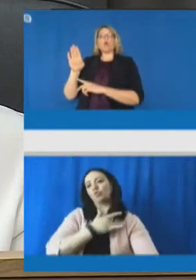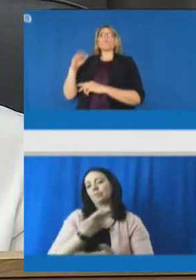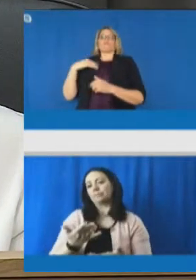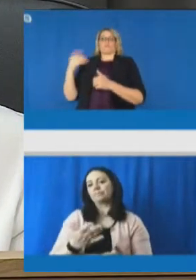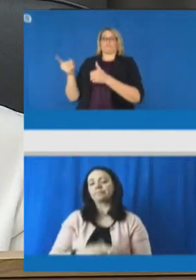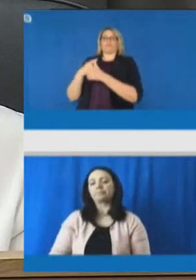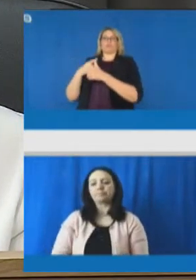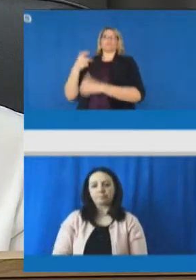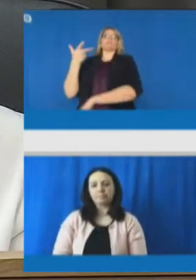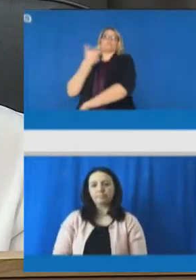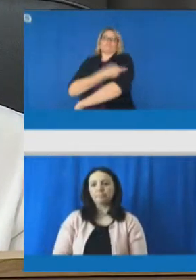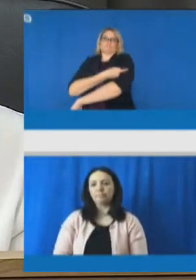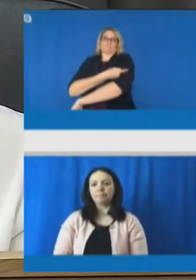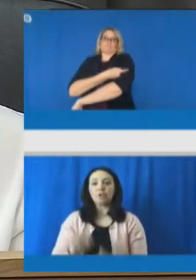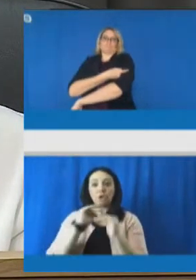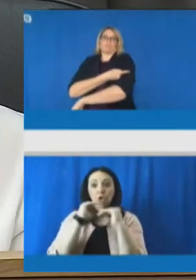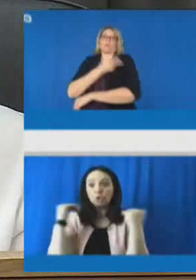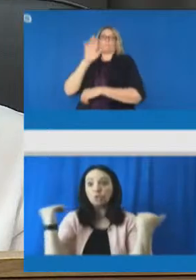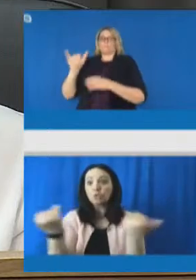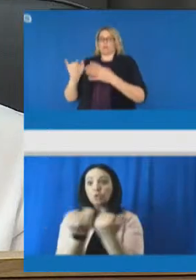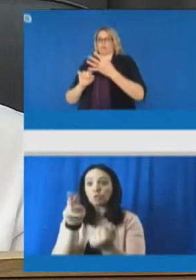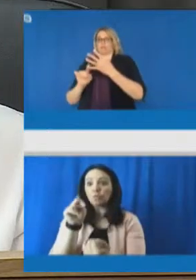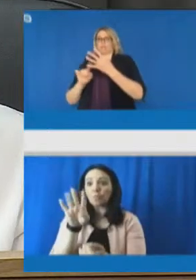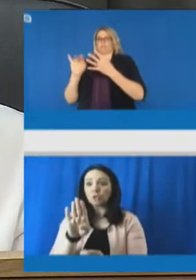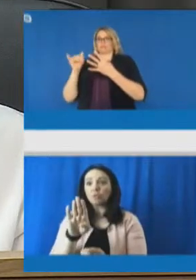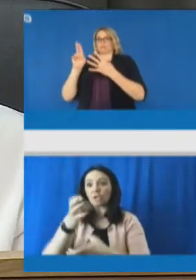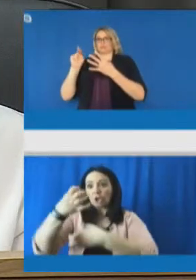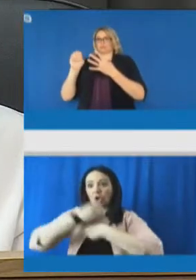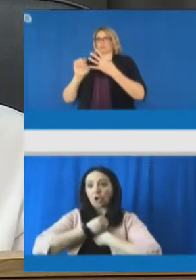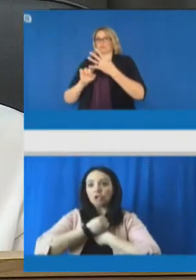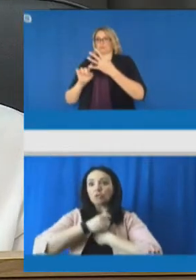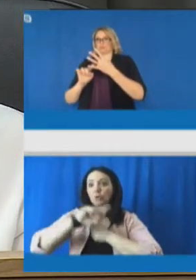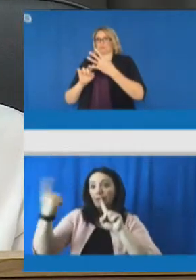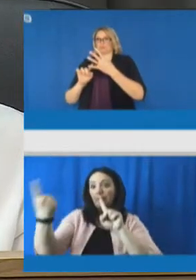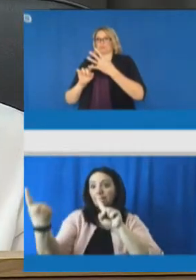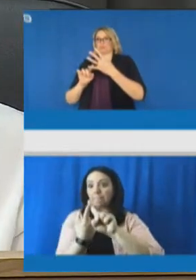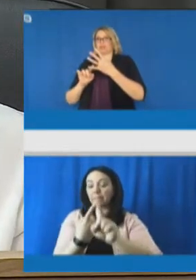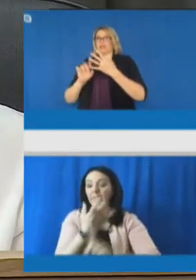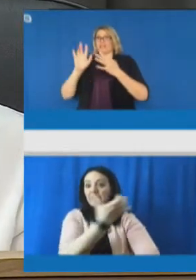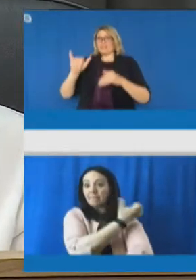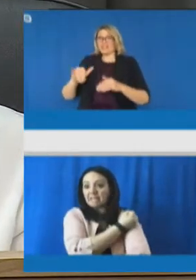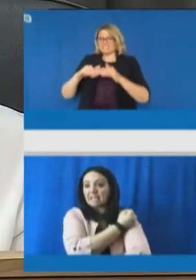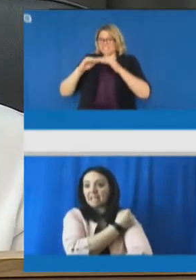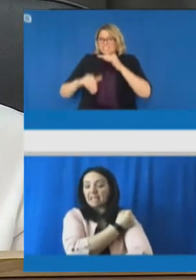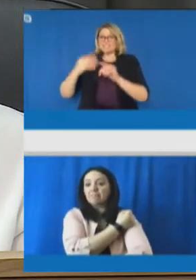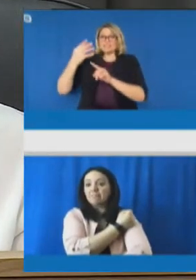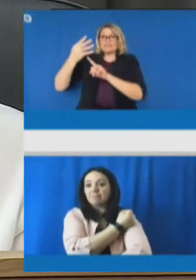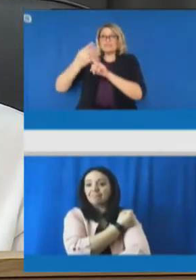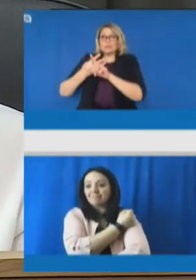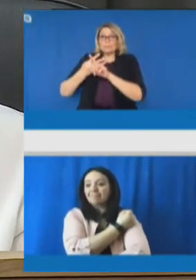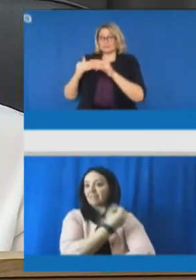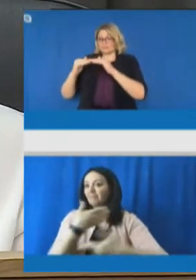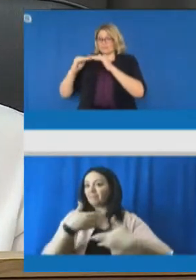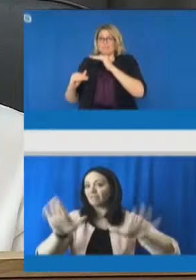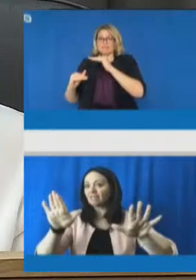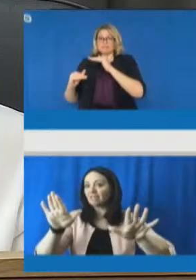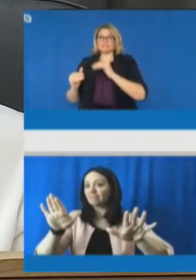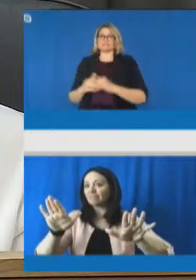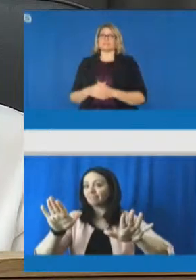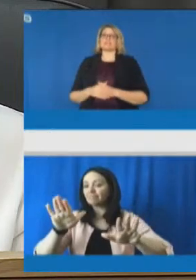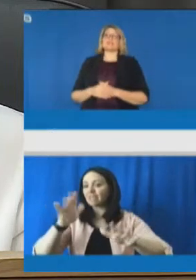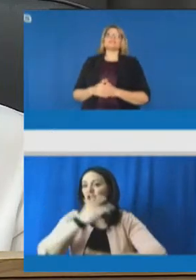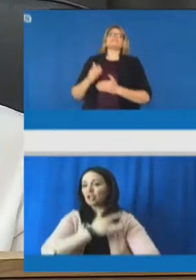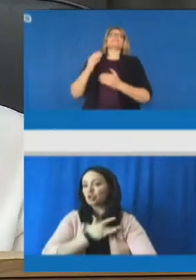the lowest in the country. And that's because New Brunswickers have been following public health advice and have avoided actions that